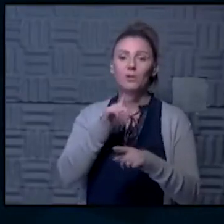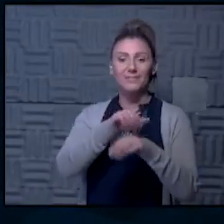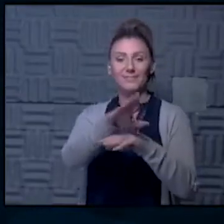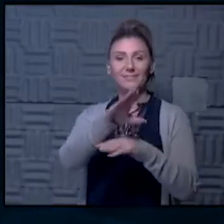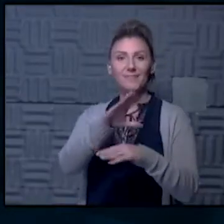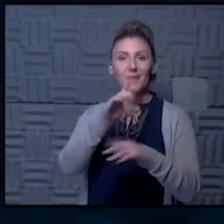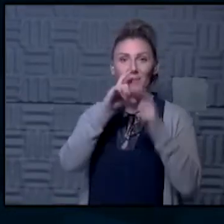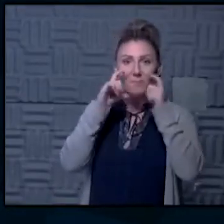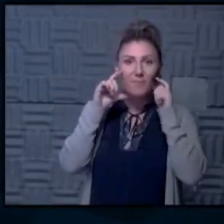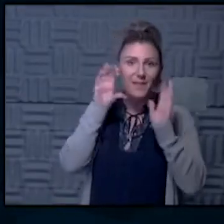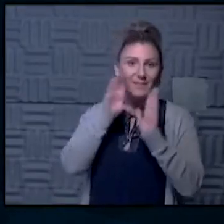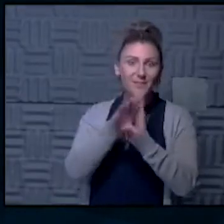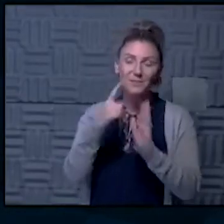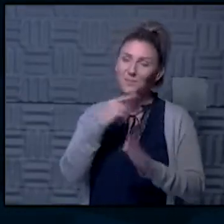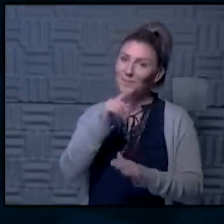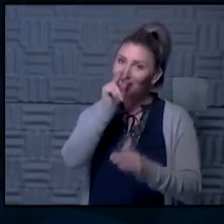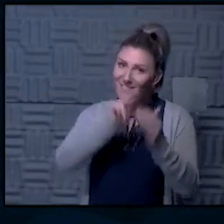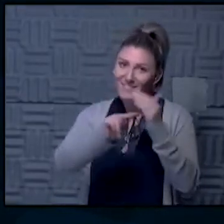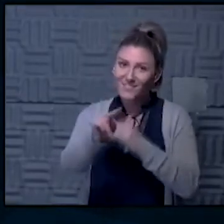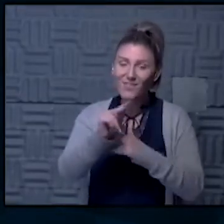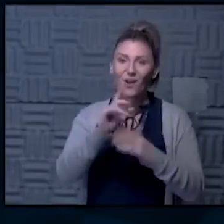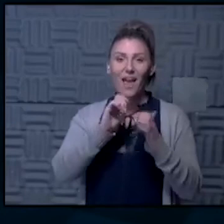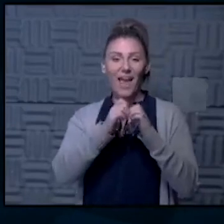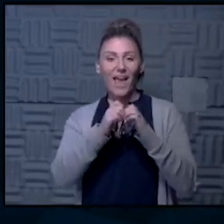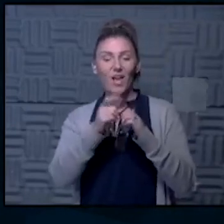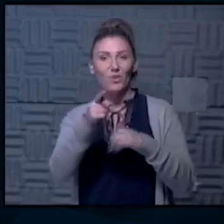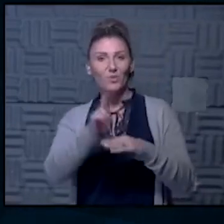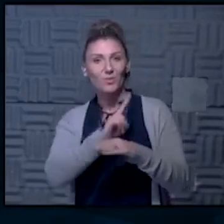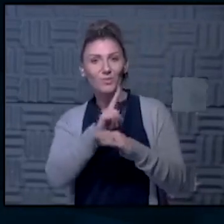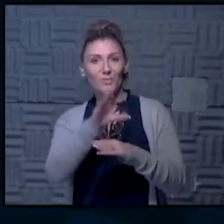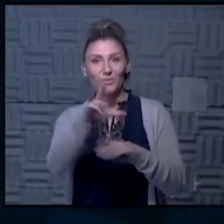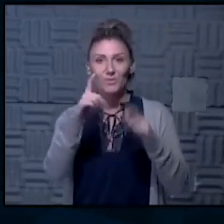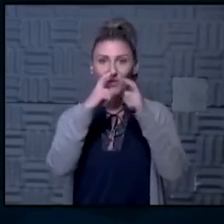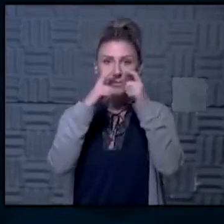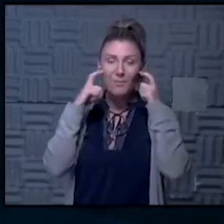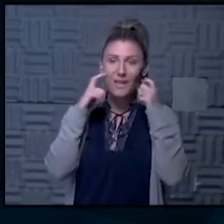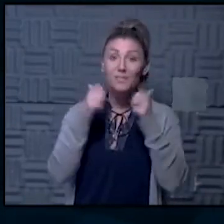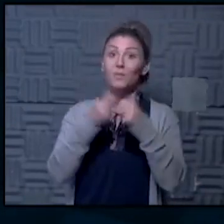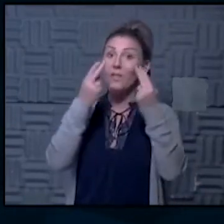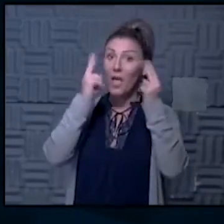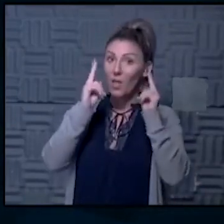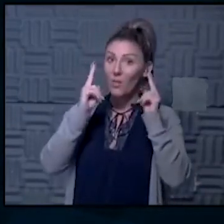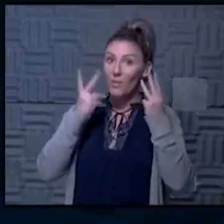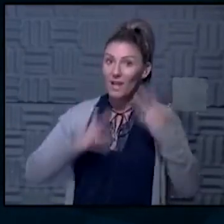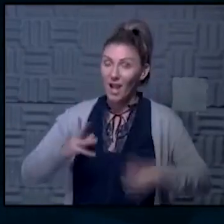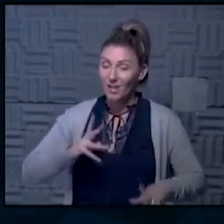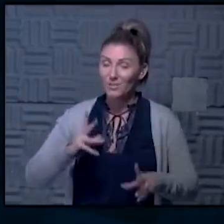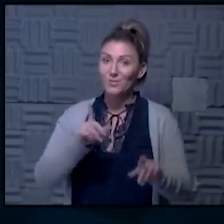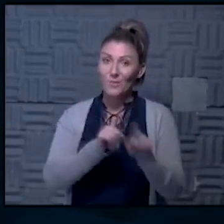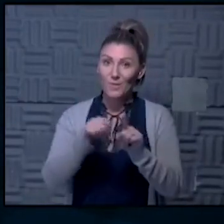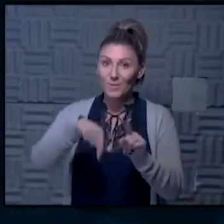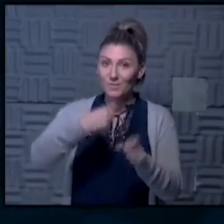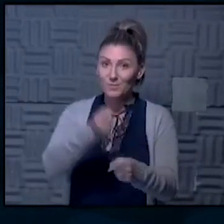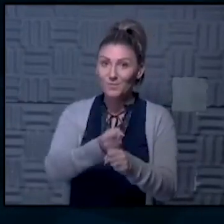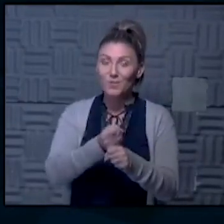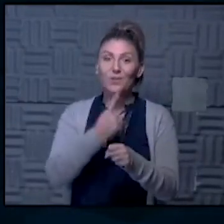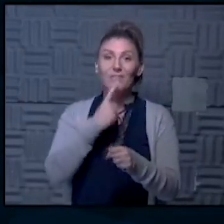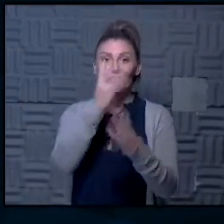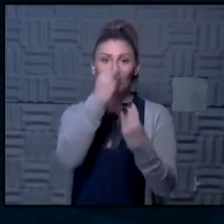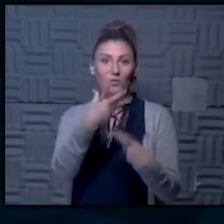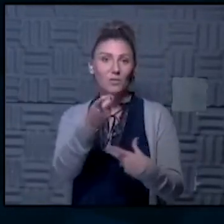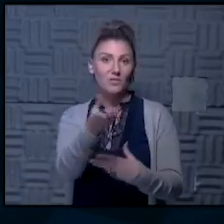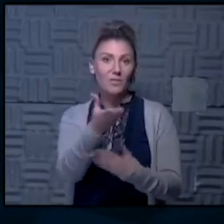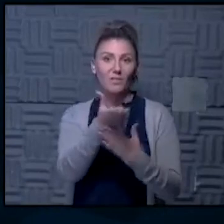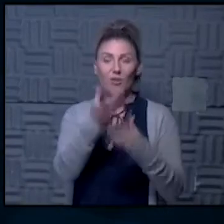mask pictures. We really do look forward to how you're using your mask with your Halloween costume this year. The information there is on